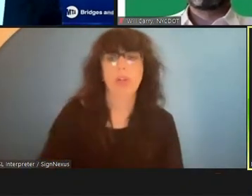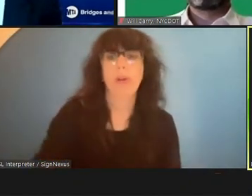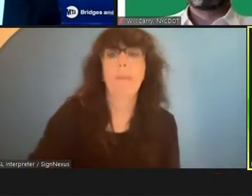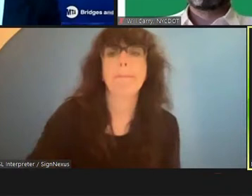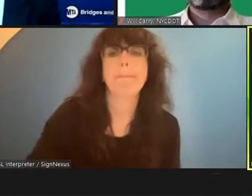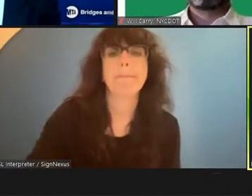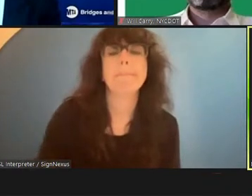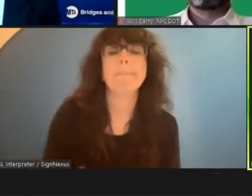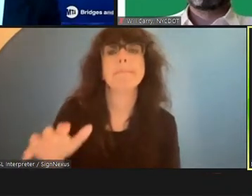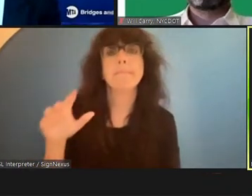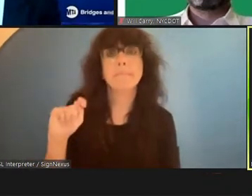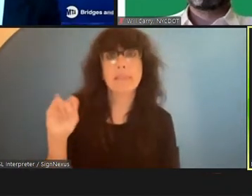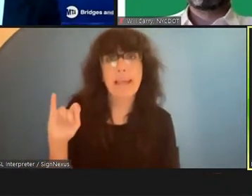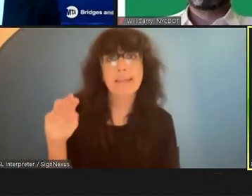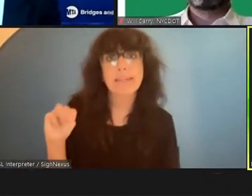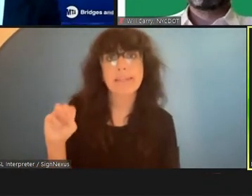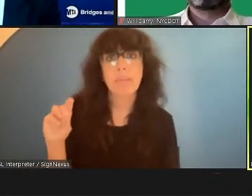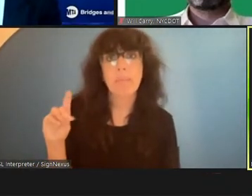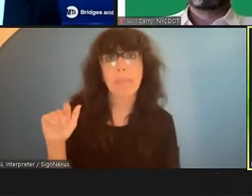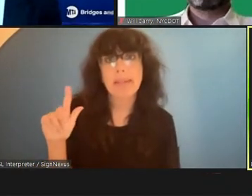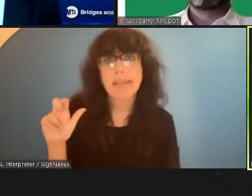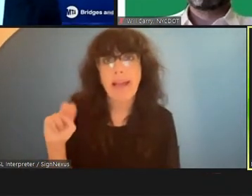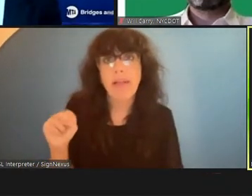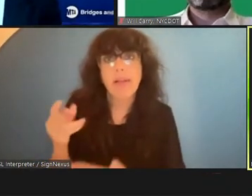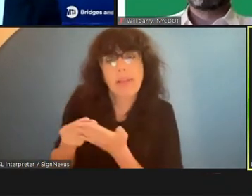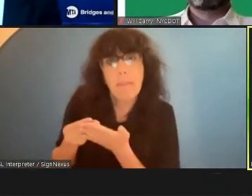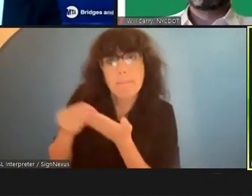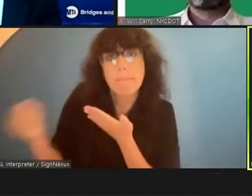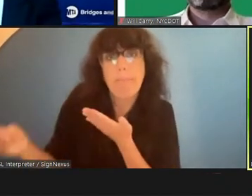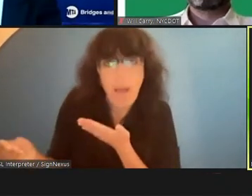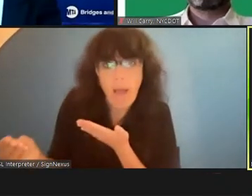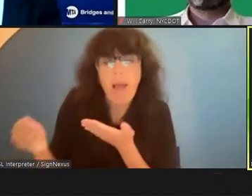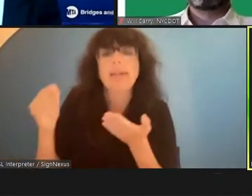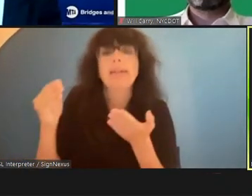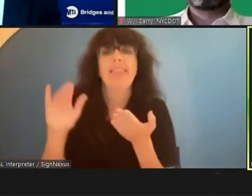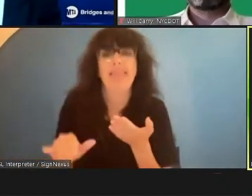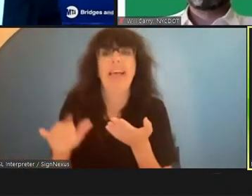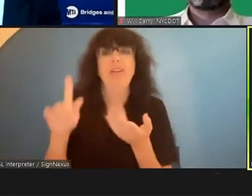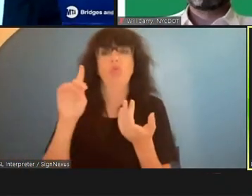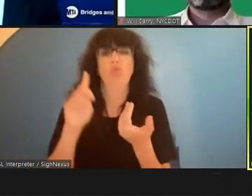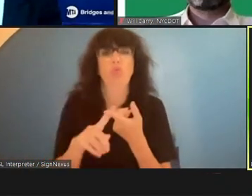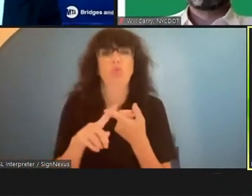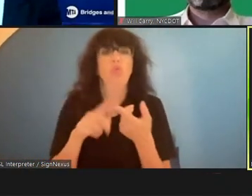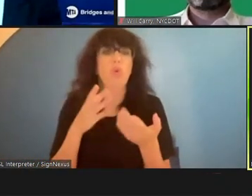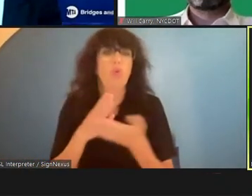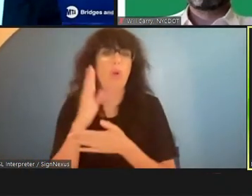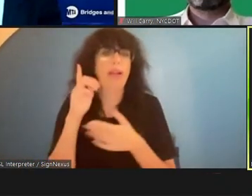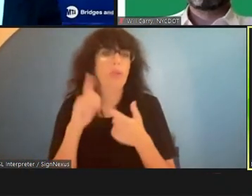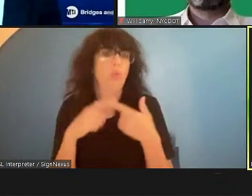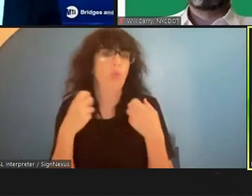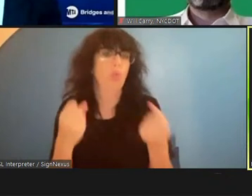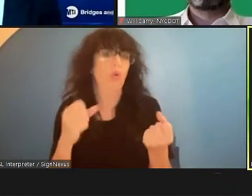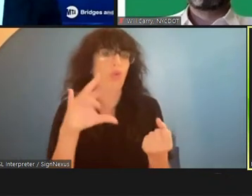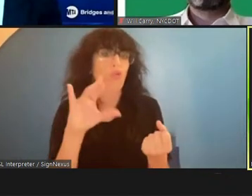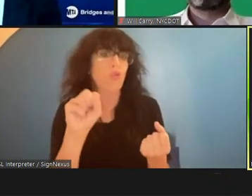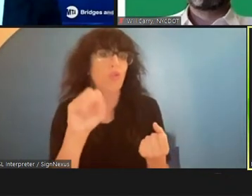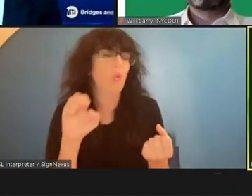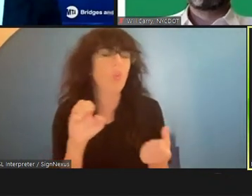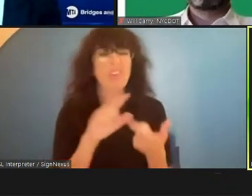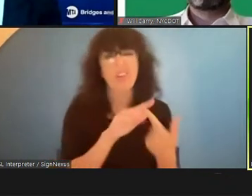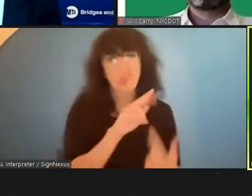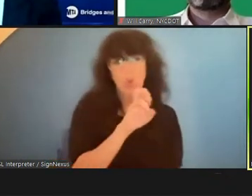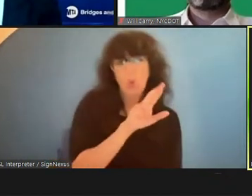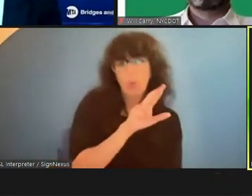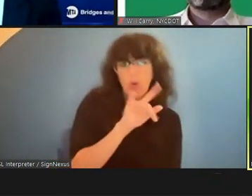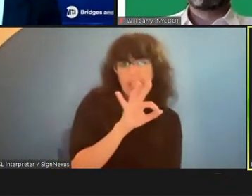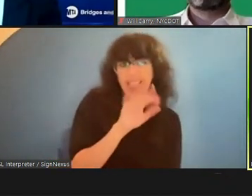medallion owners bought their medallion for the right to cruise uber and lyft didn't pay for the right to cruise if they wanted the right